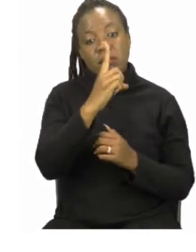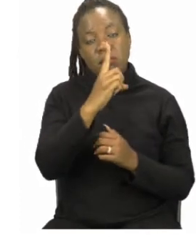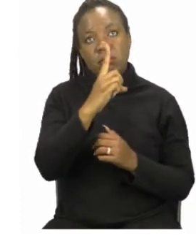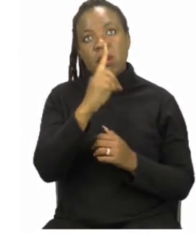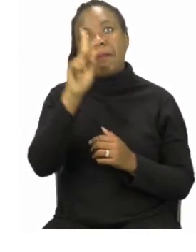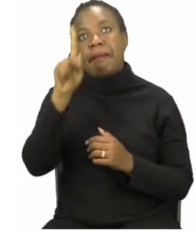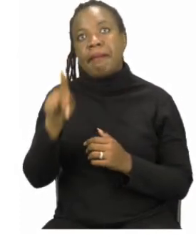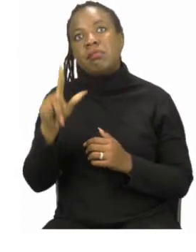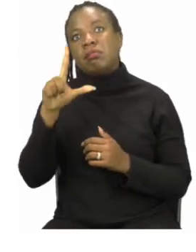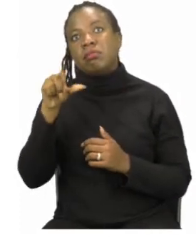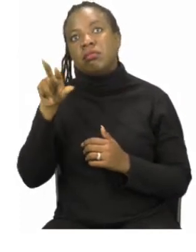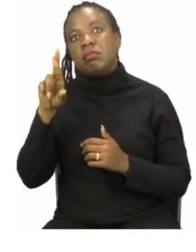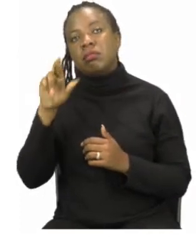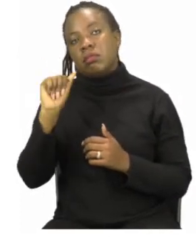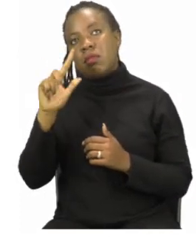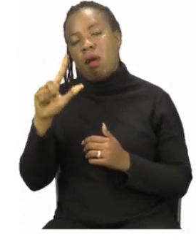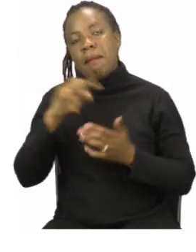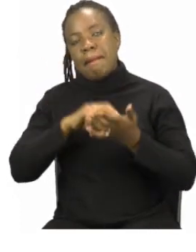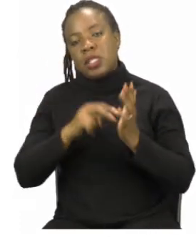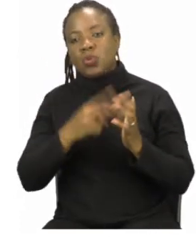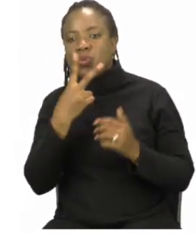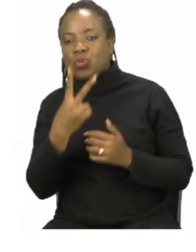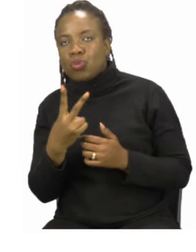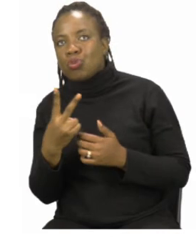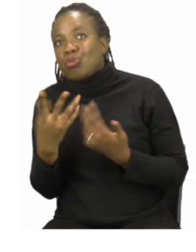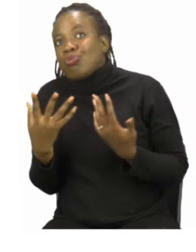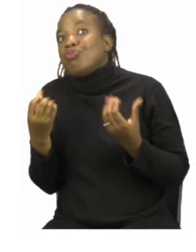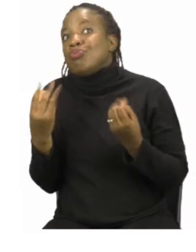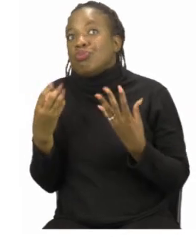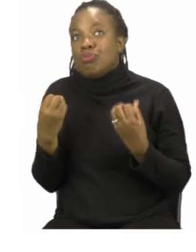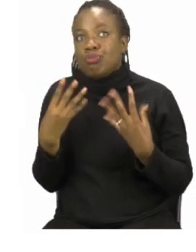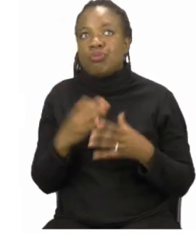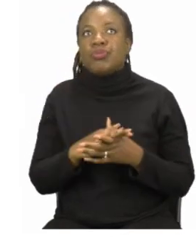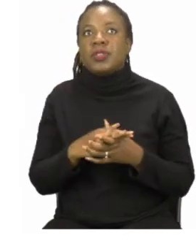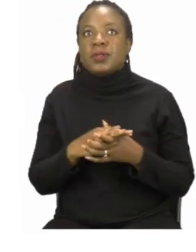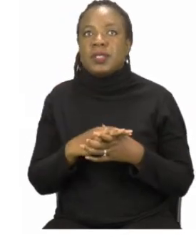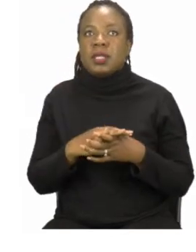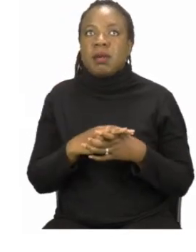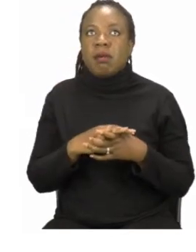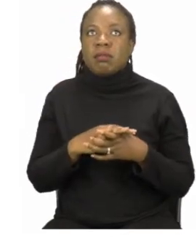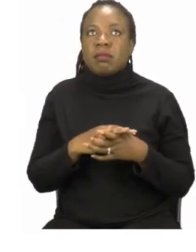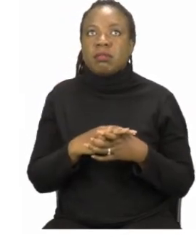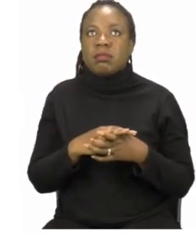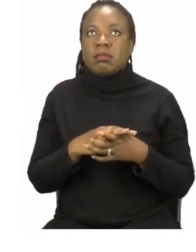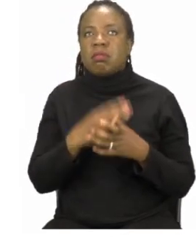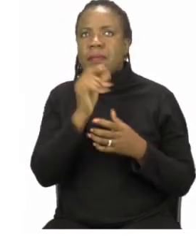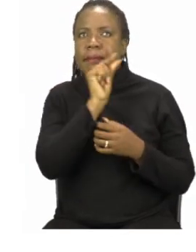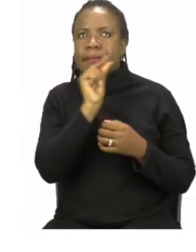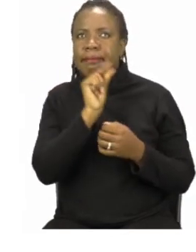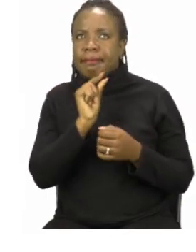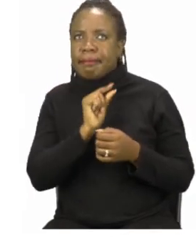or many. So we're going to take a few of these words that we have been given and make